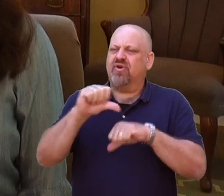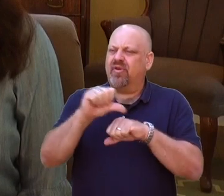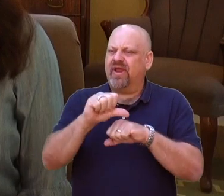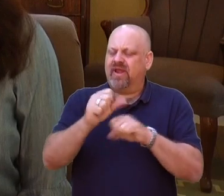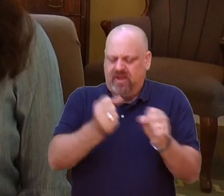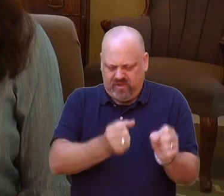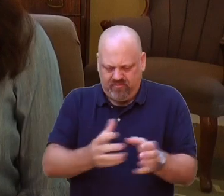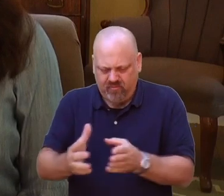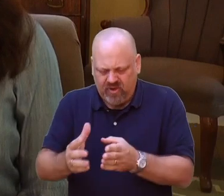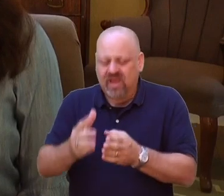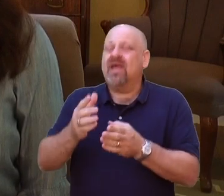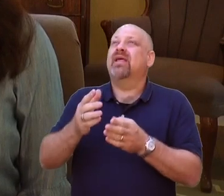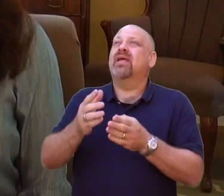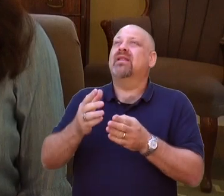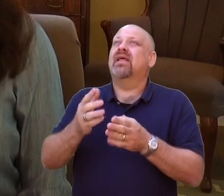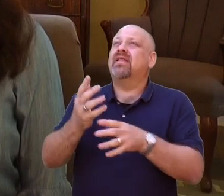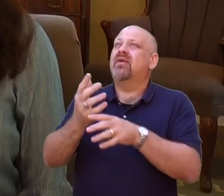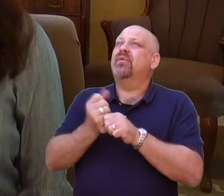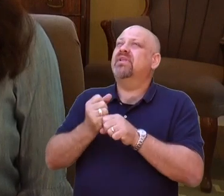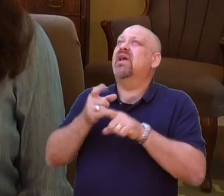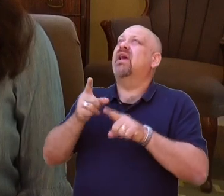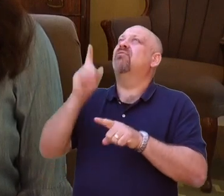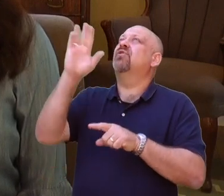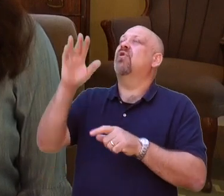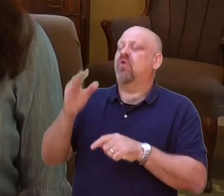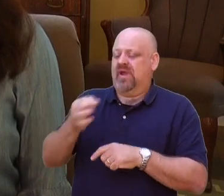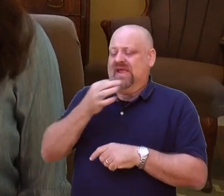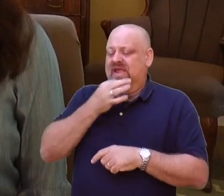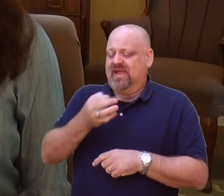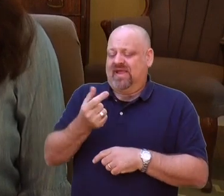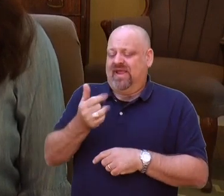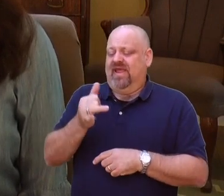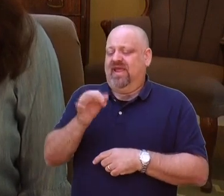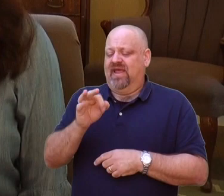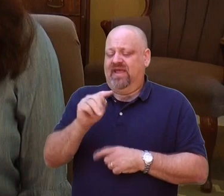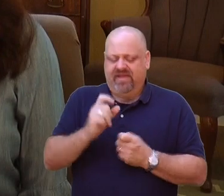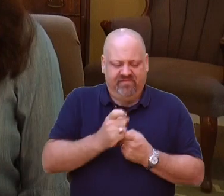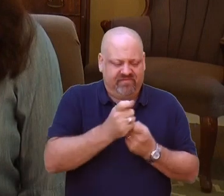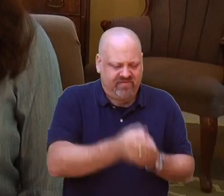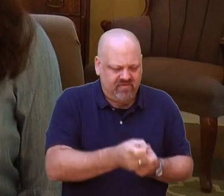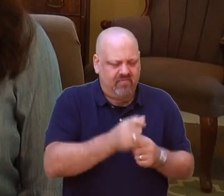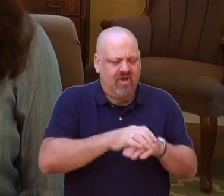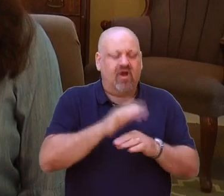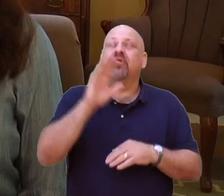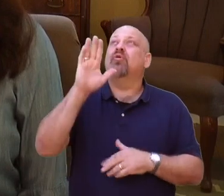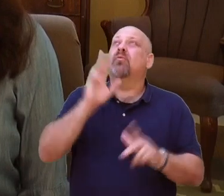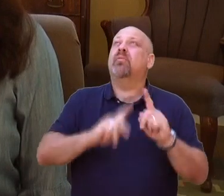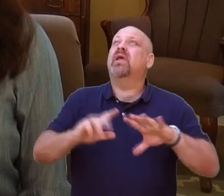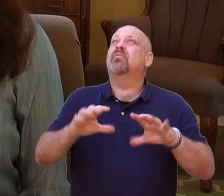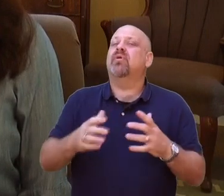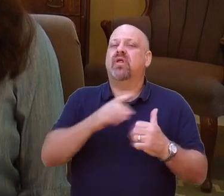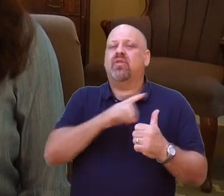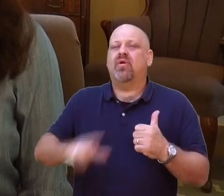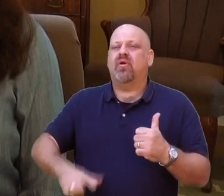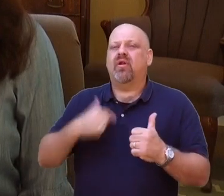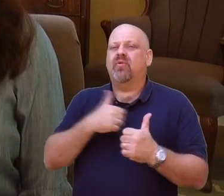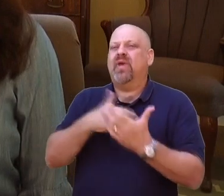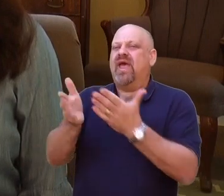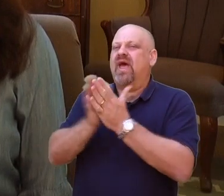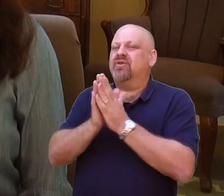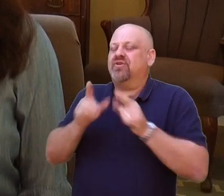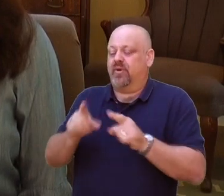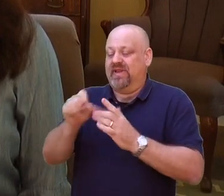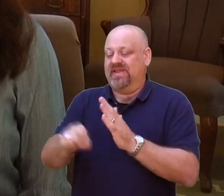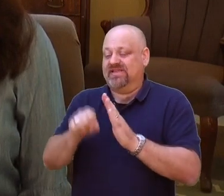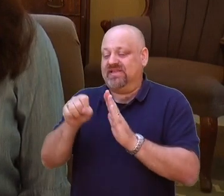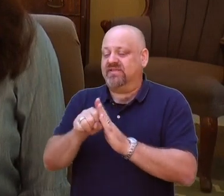church family. Lord, I pray that each one would feel a fresh anointing and equipping that comes as you